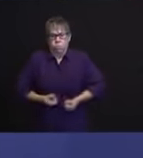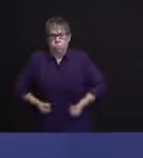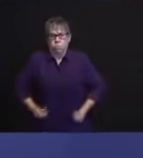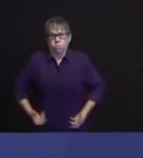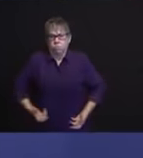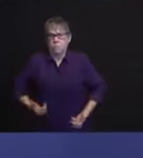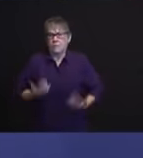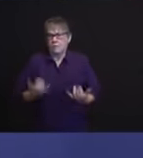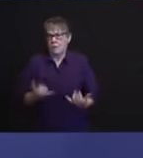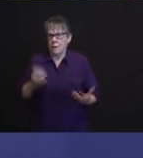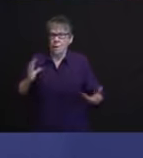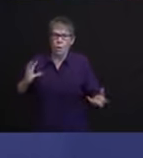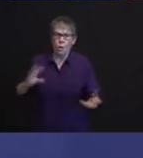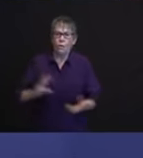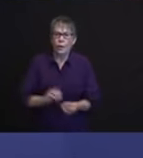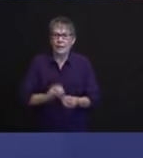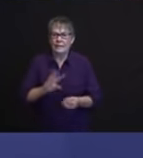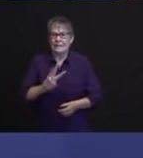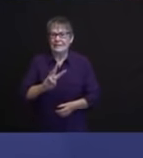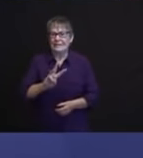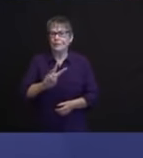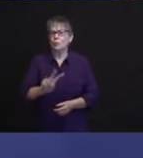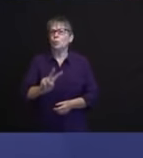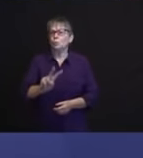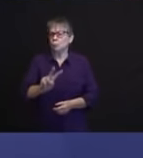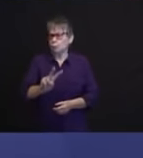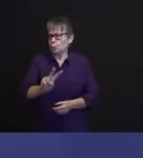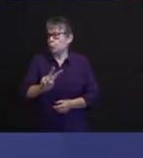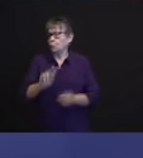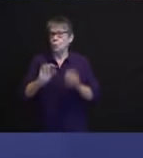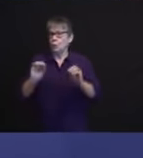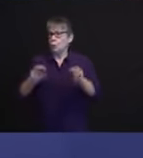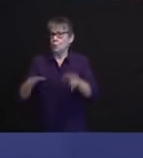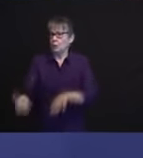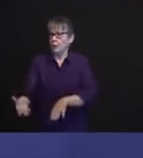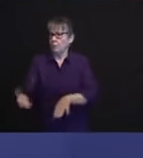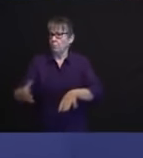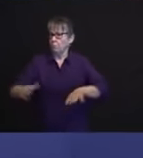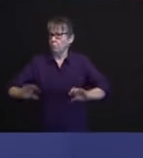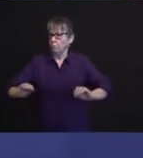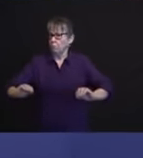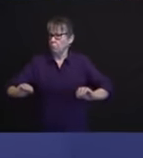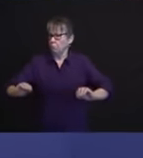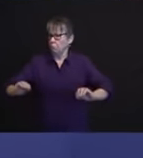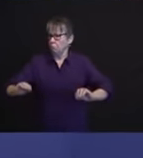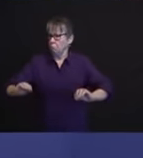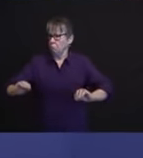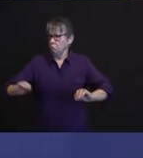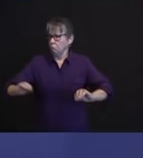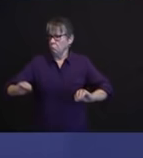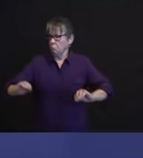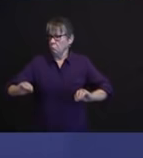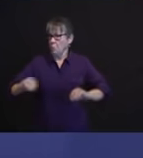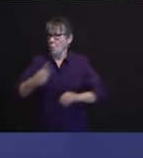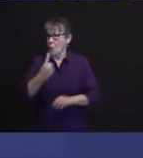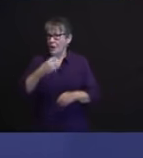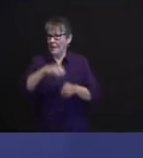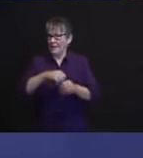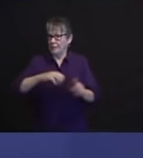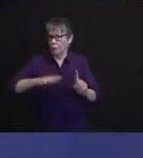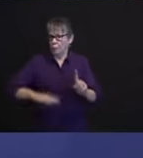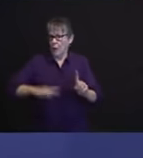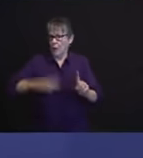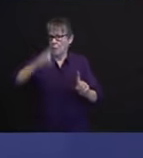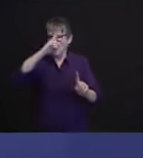there are no deaths reported at this time. 1 of these children is currently hospitalized. The Governor reviewed the new cases and